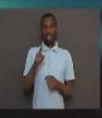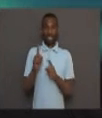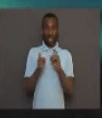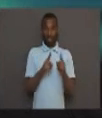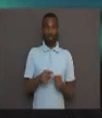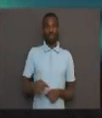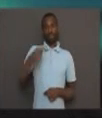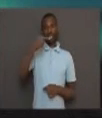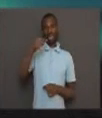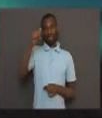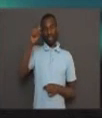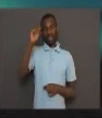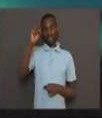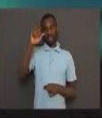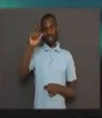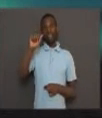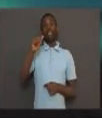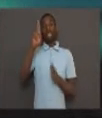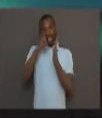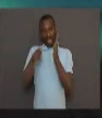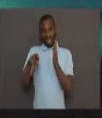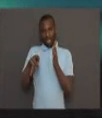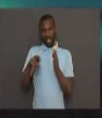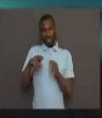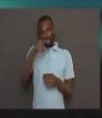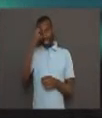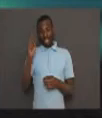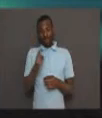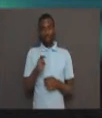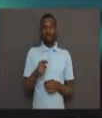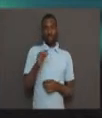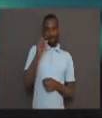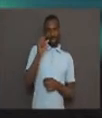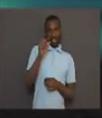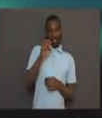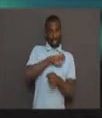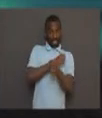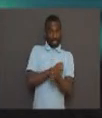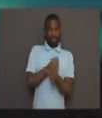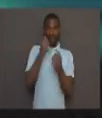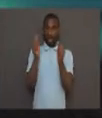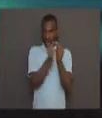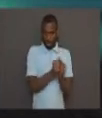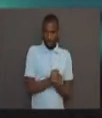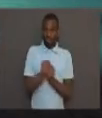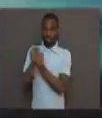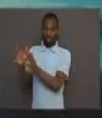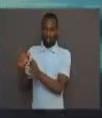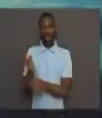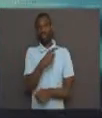gamma ray, and a significant amount of energy is released.